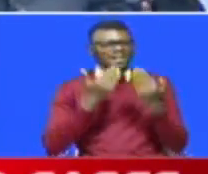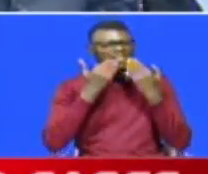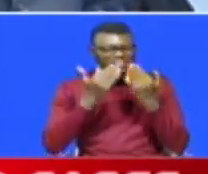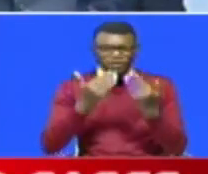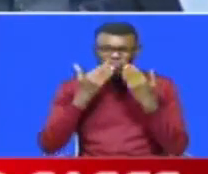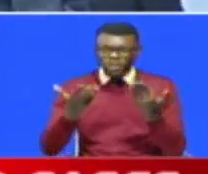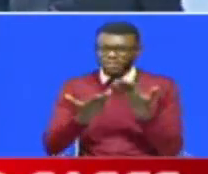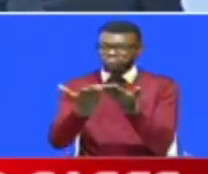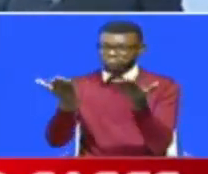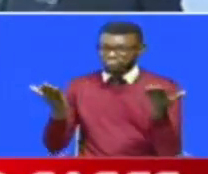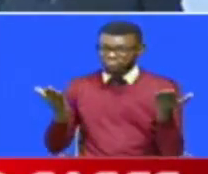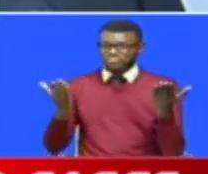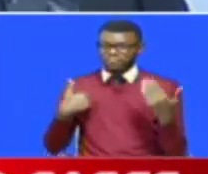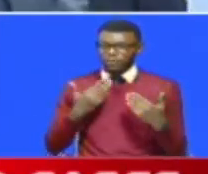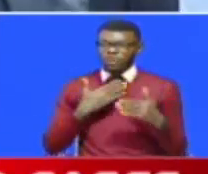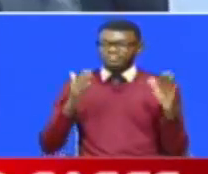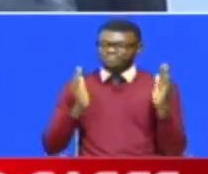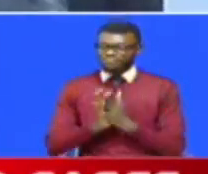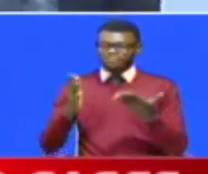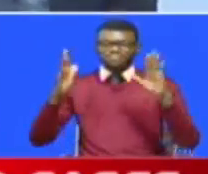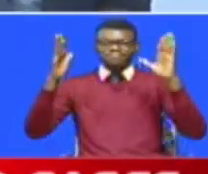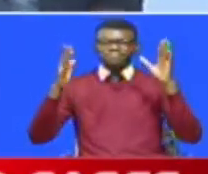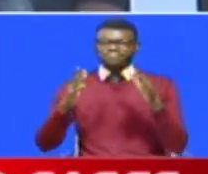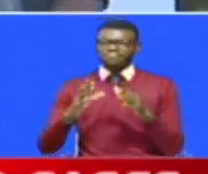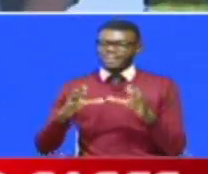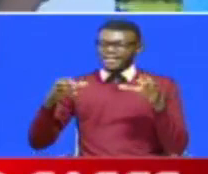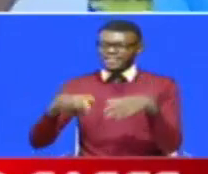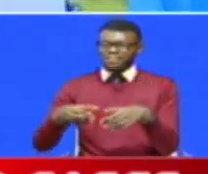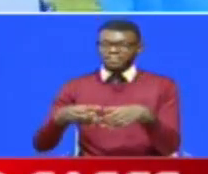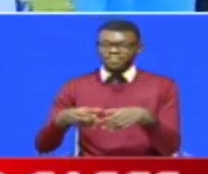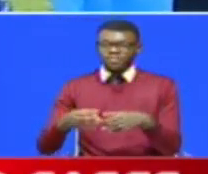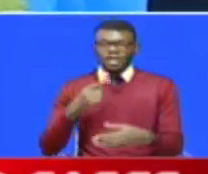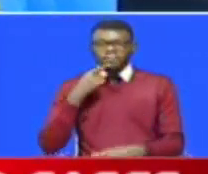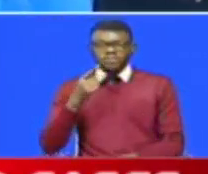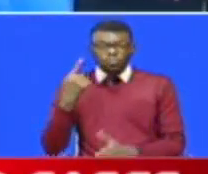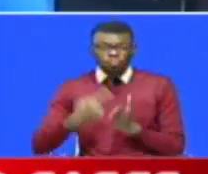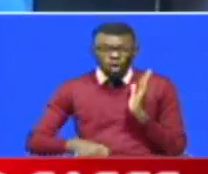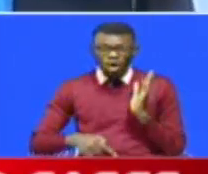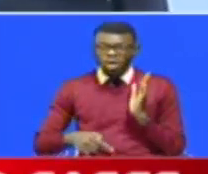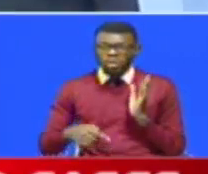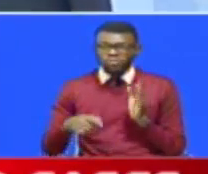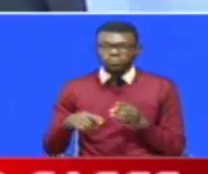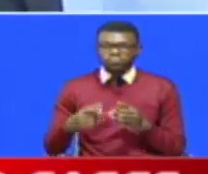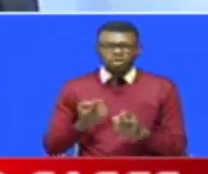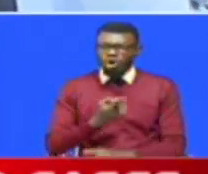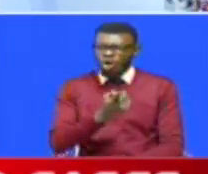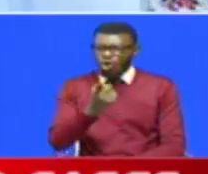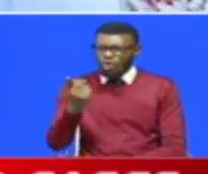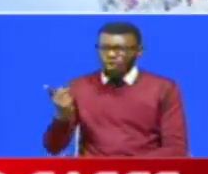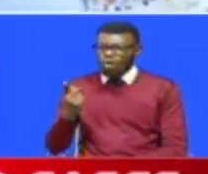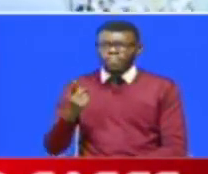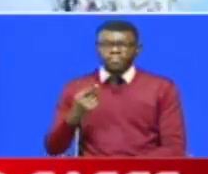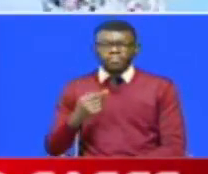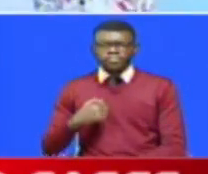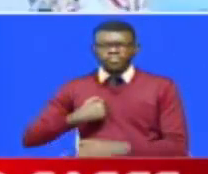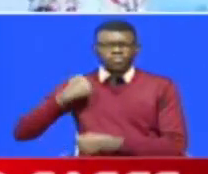ni sana. I just want to congratulate the team and to say that it is not that you are all not working